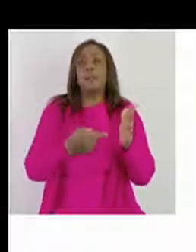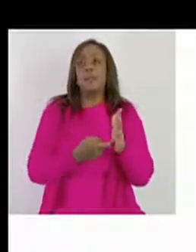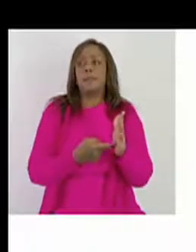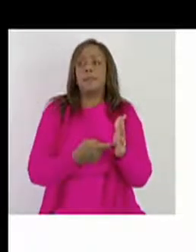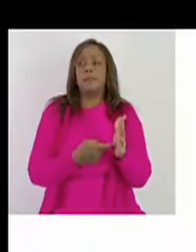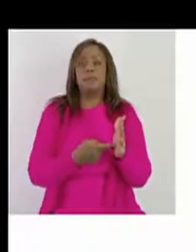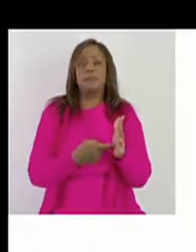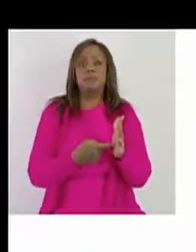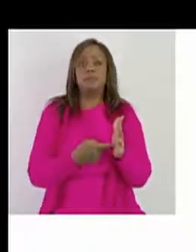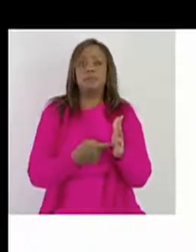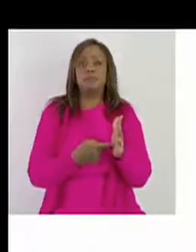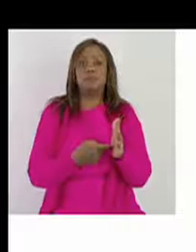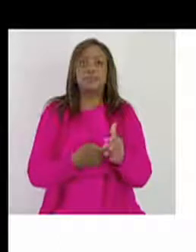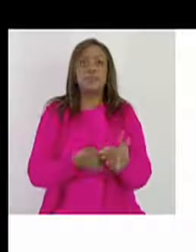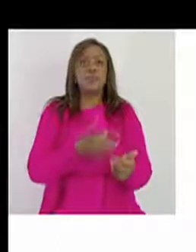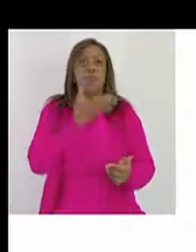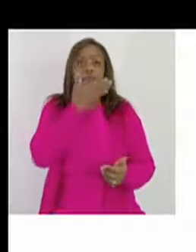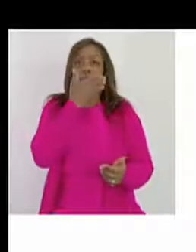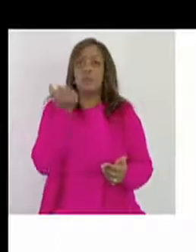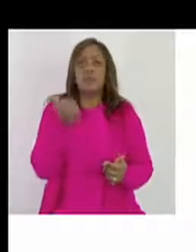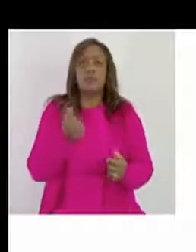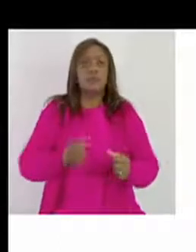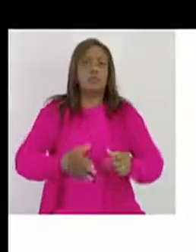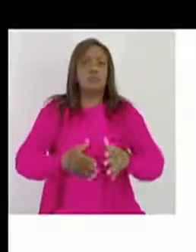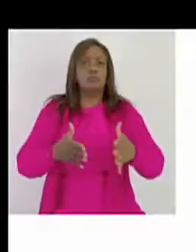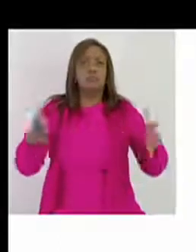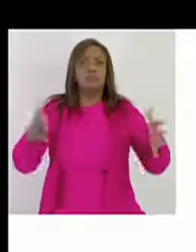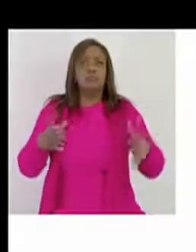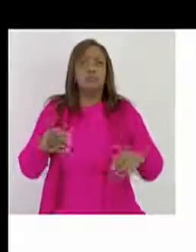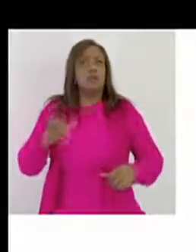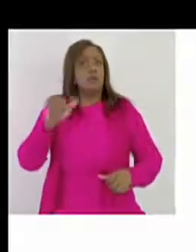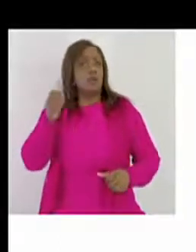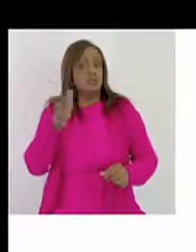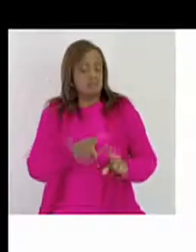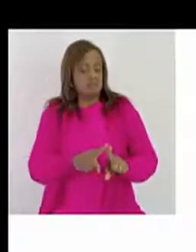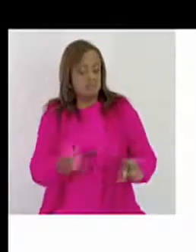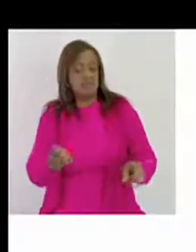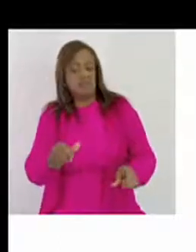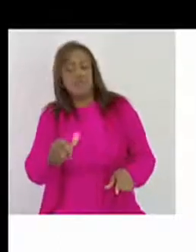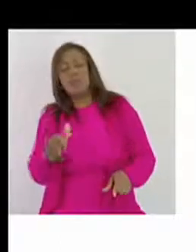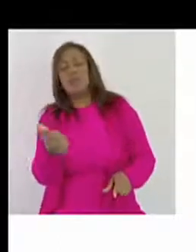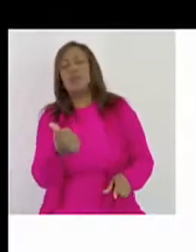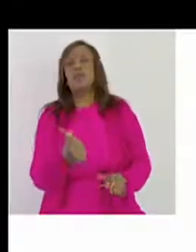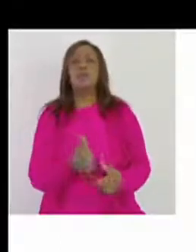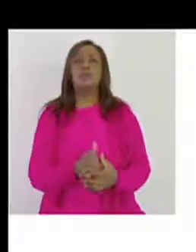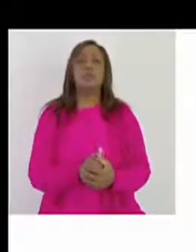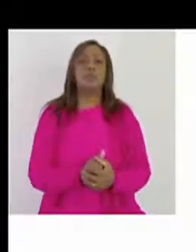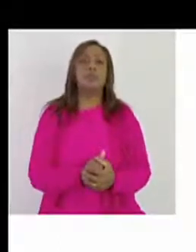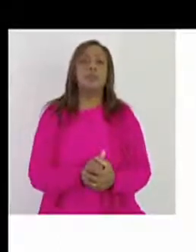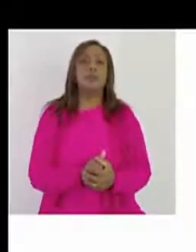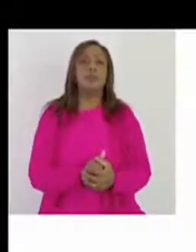It refers to being better, greater, or otherwise different from what is usual.